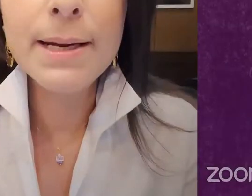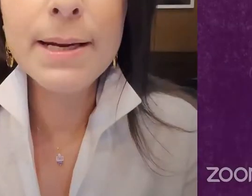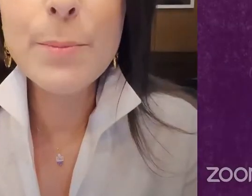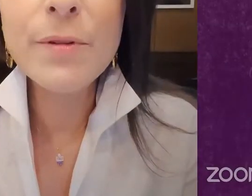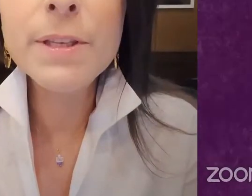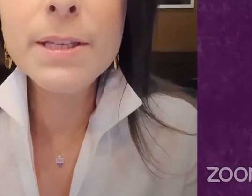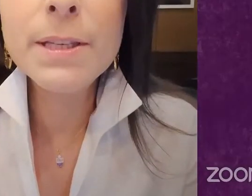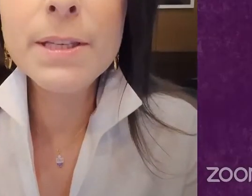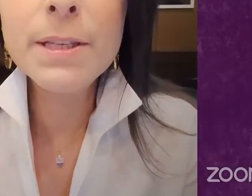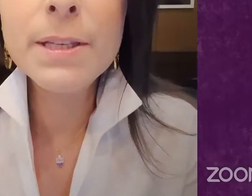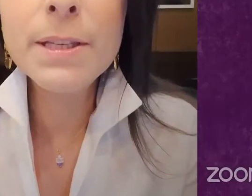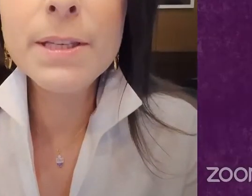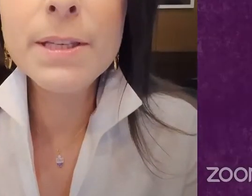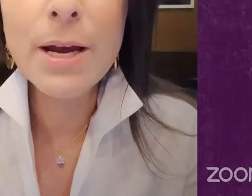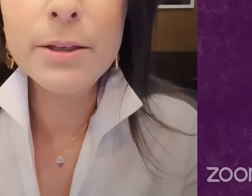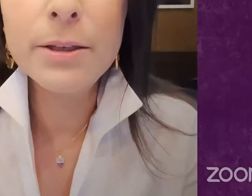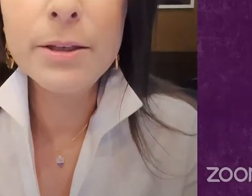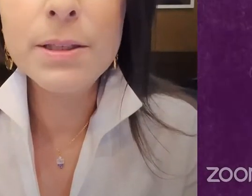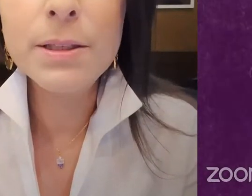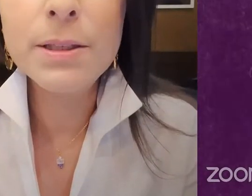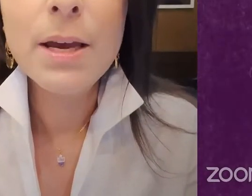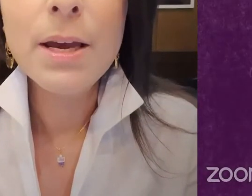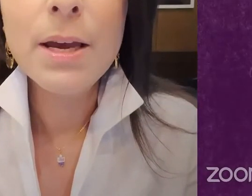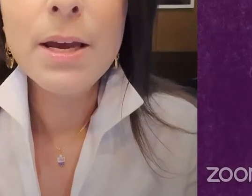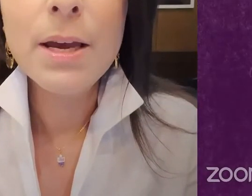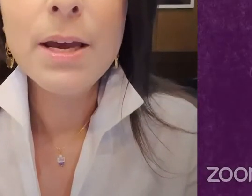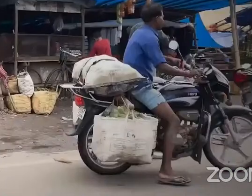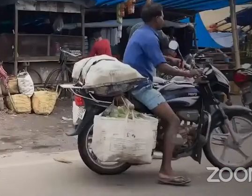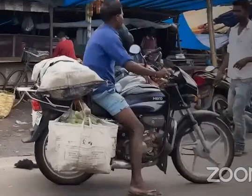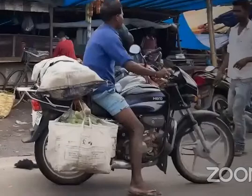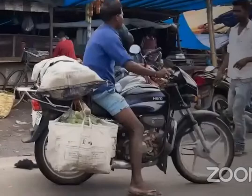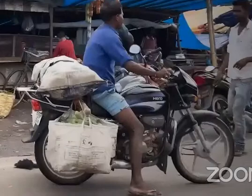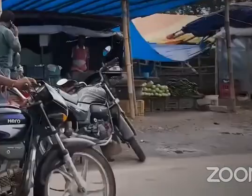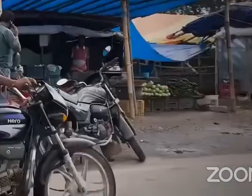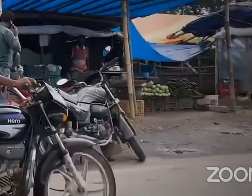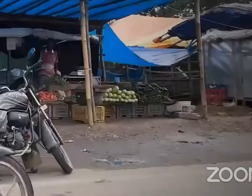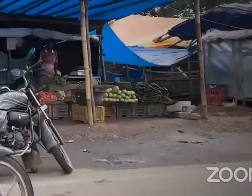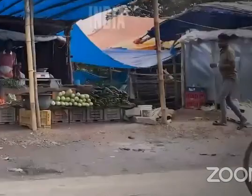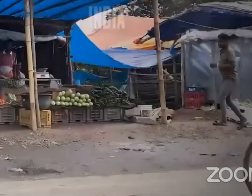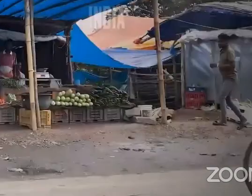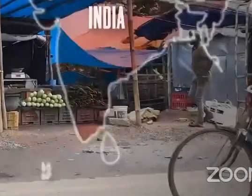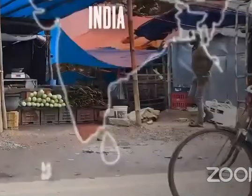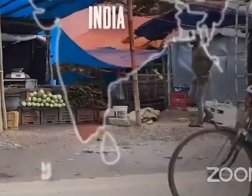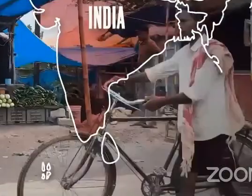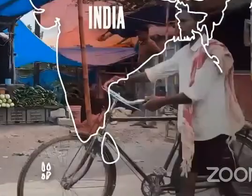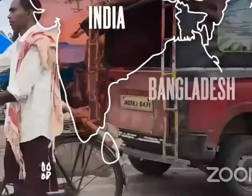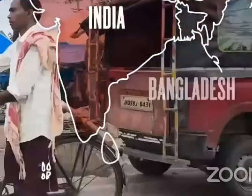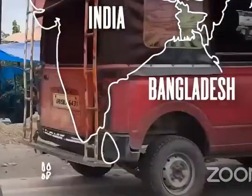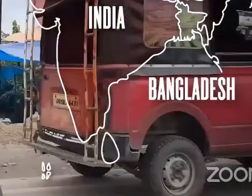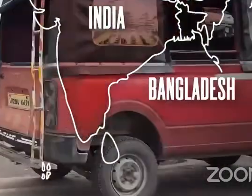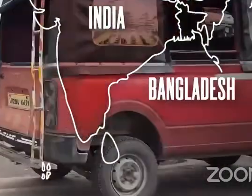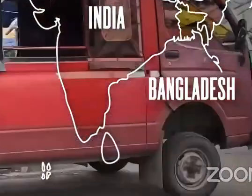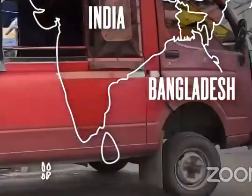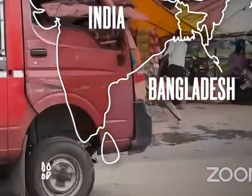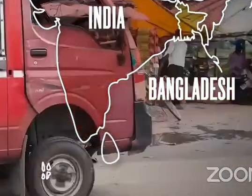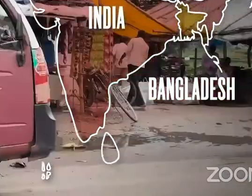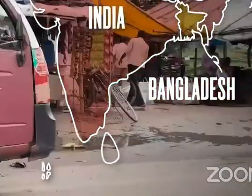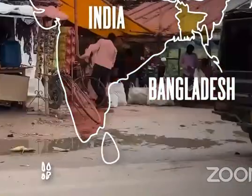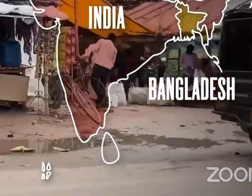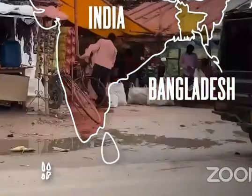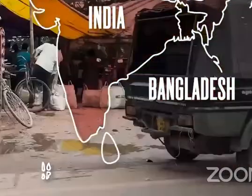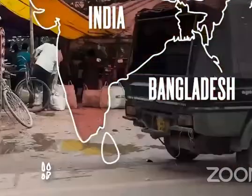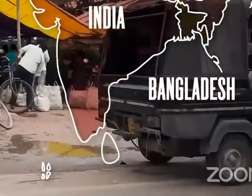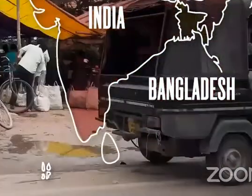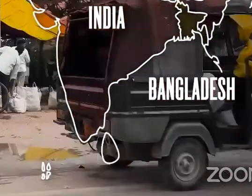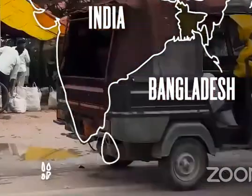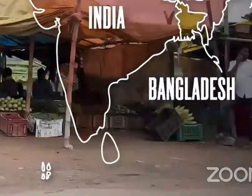Celine gounder I'm a physician and epidemiologist this season of epidemic we're going to India and Bangladesh where